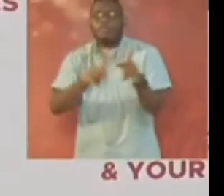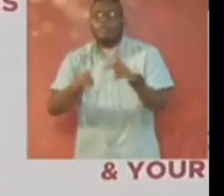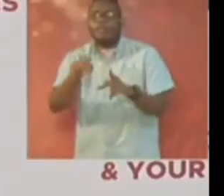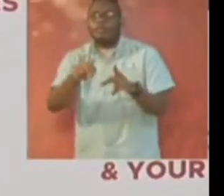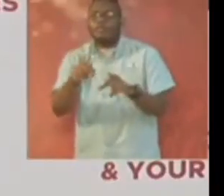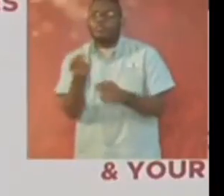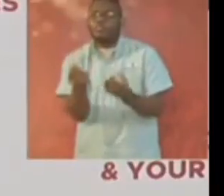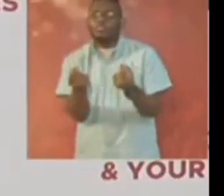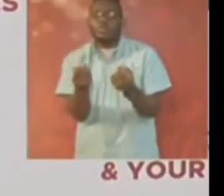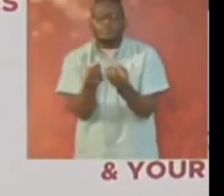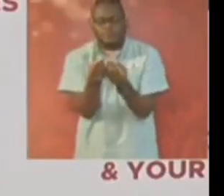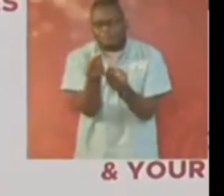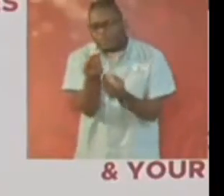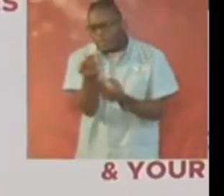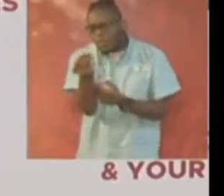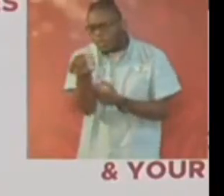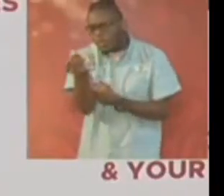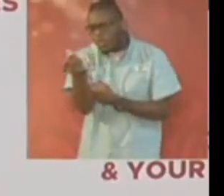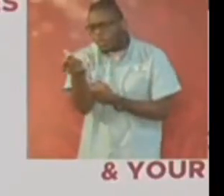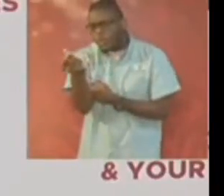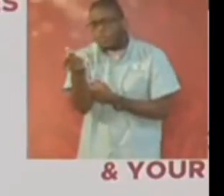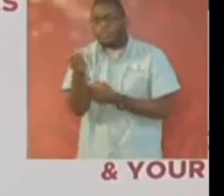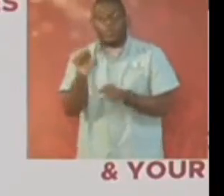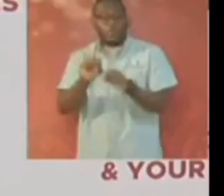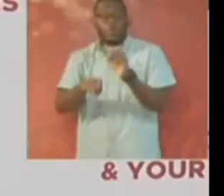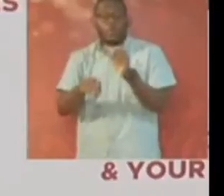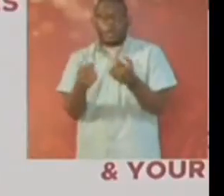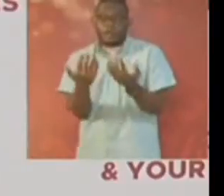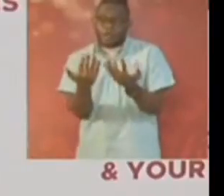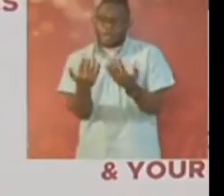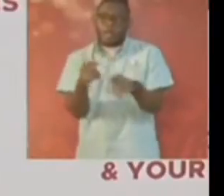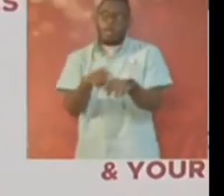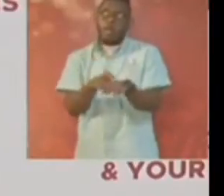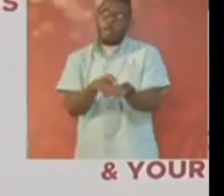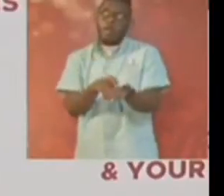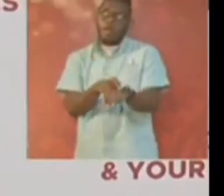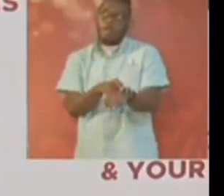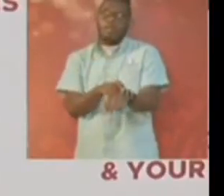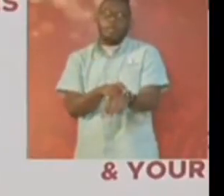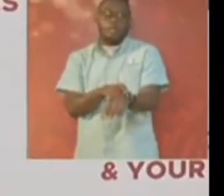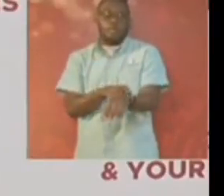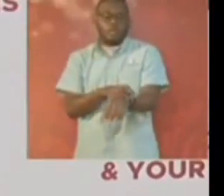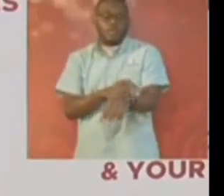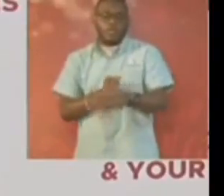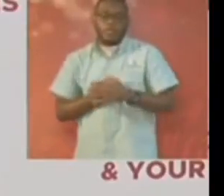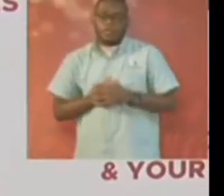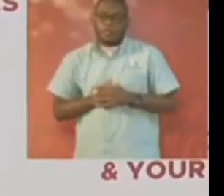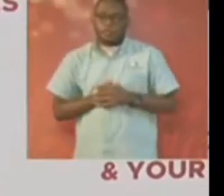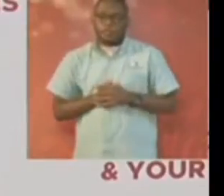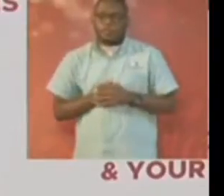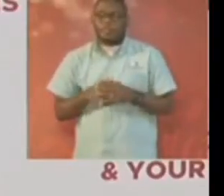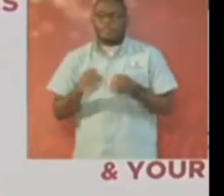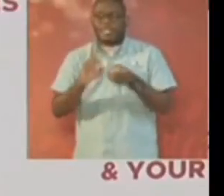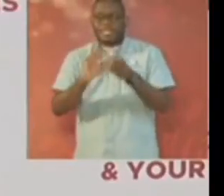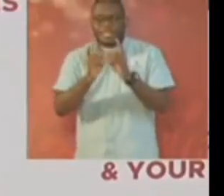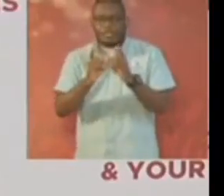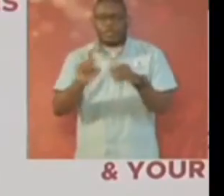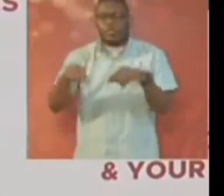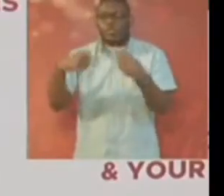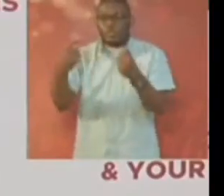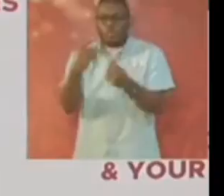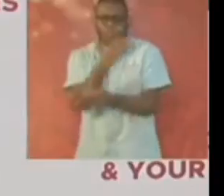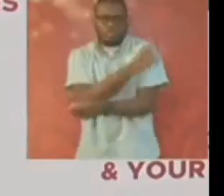some instances to longer waiting times for clinic appointments. However, we have prioritized clinic